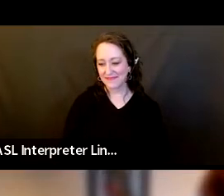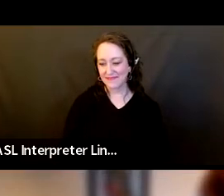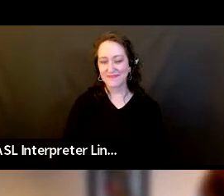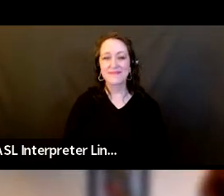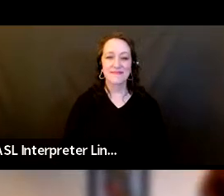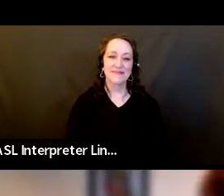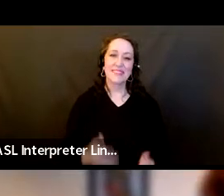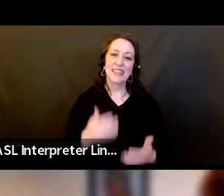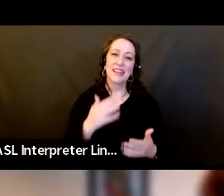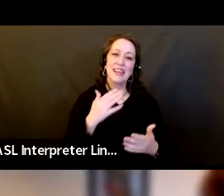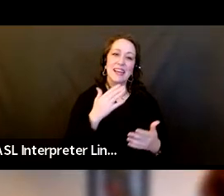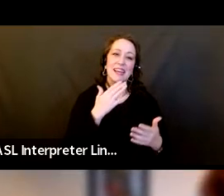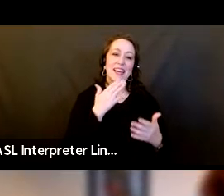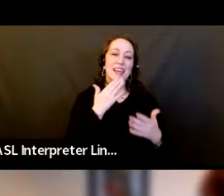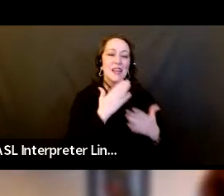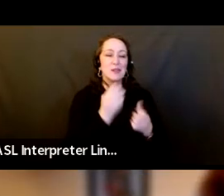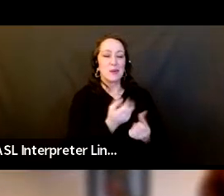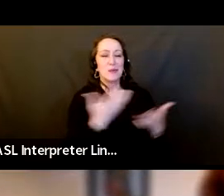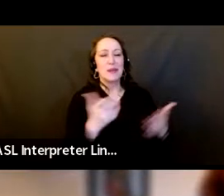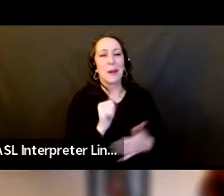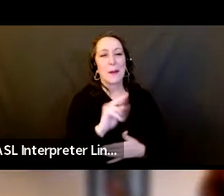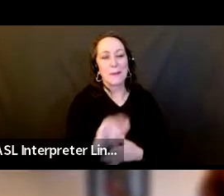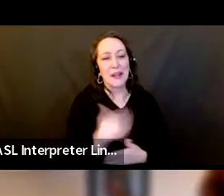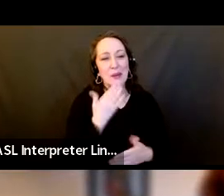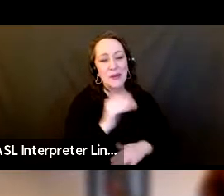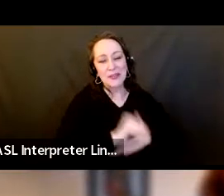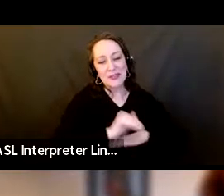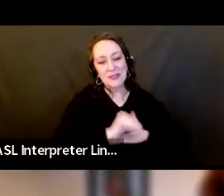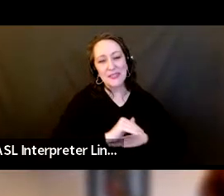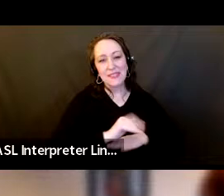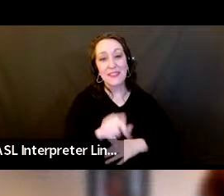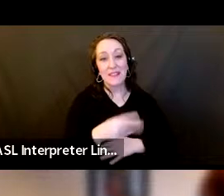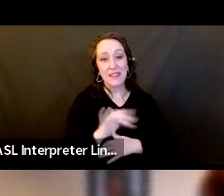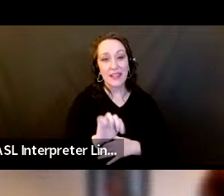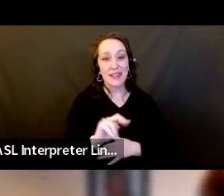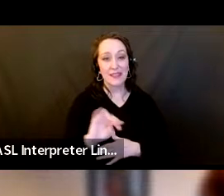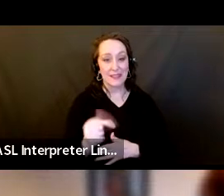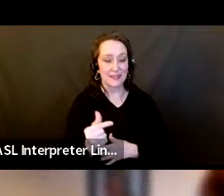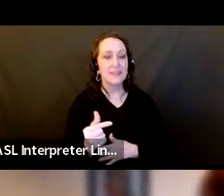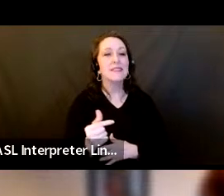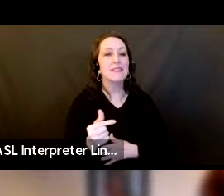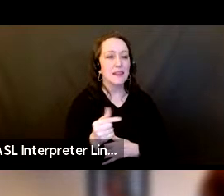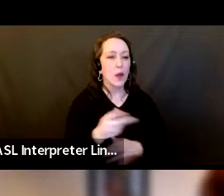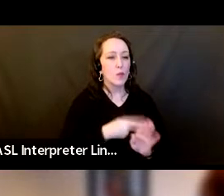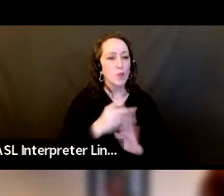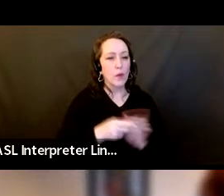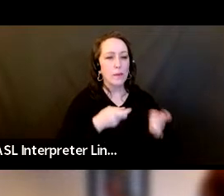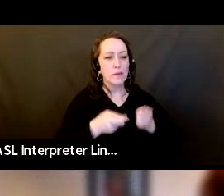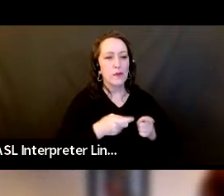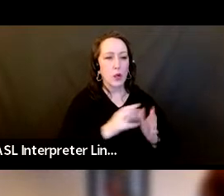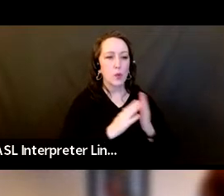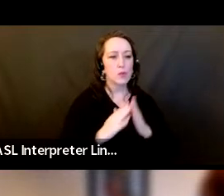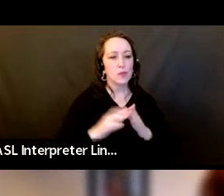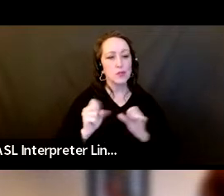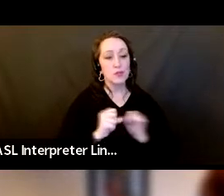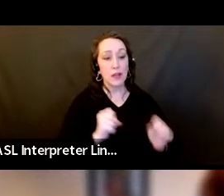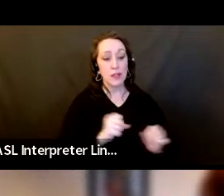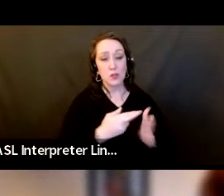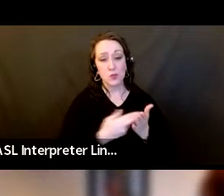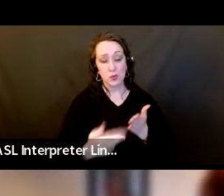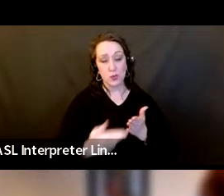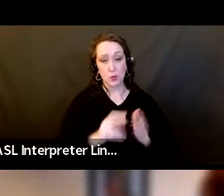Thank you so much, Amy. Hi, everyone. Good evening. My name is Stephanie Ng, and I'm a program manager in our Community Strategies and Resources Department,